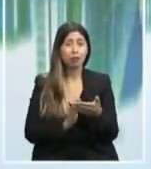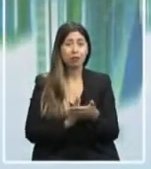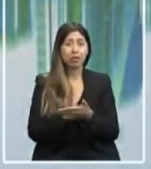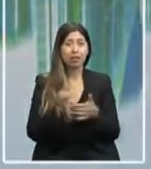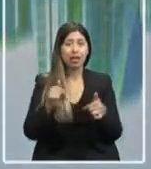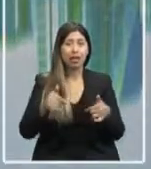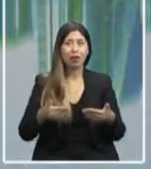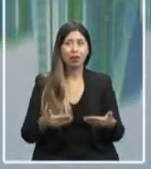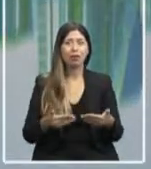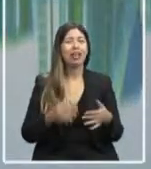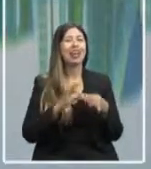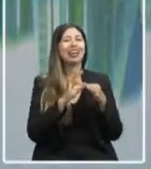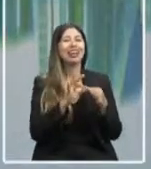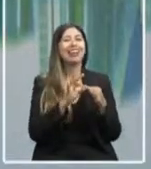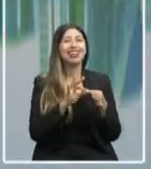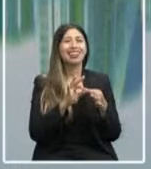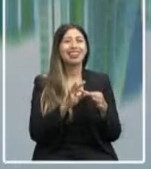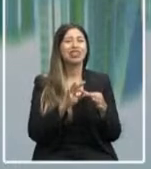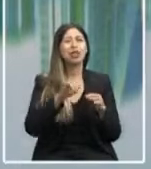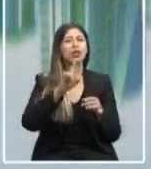you. I couldn't hear before.